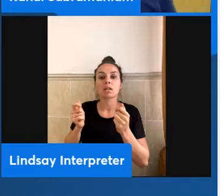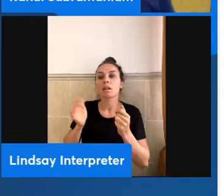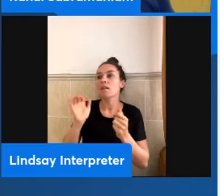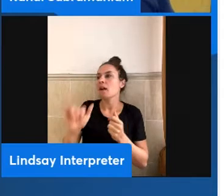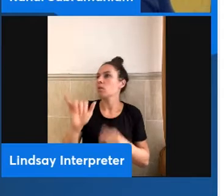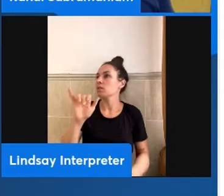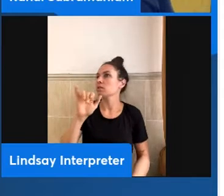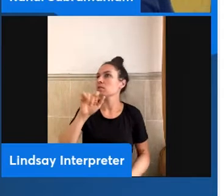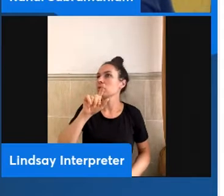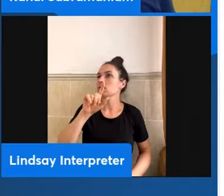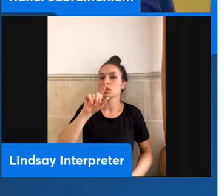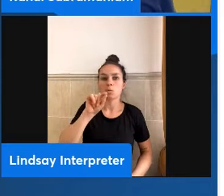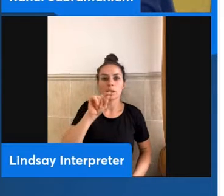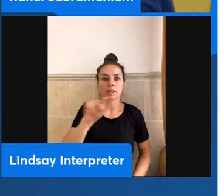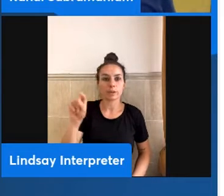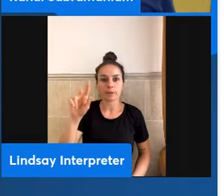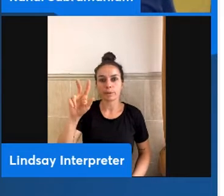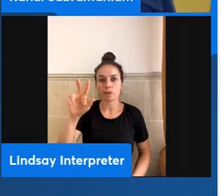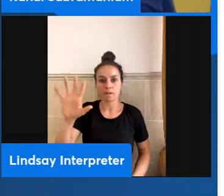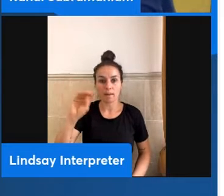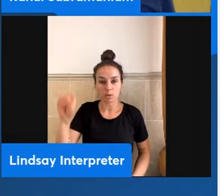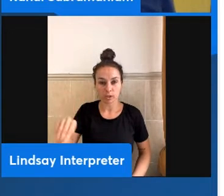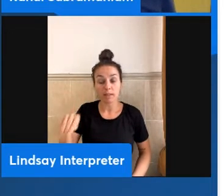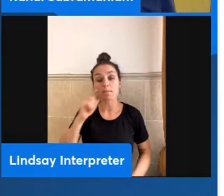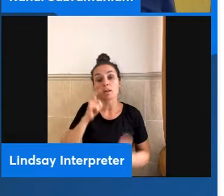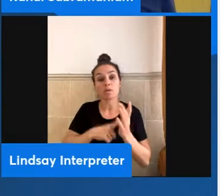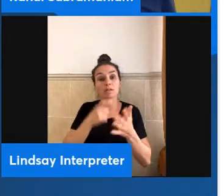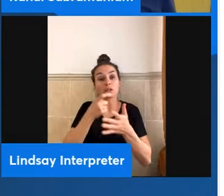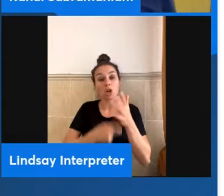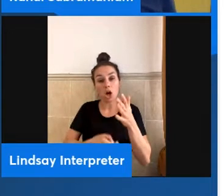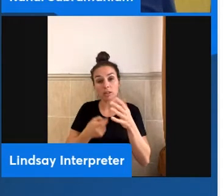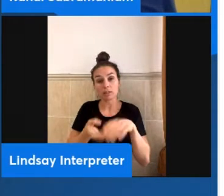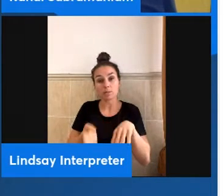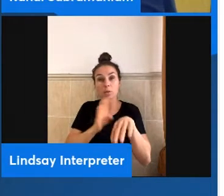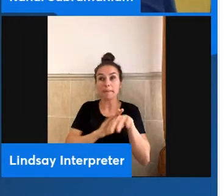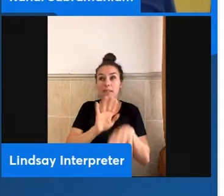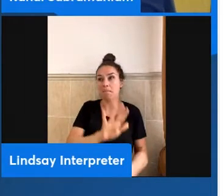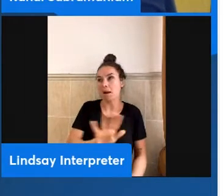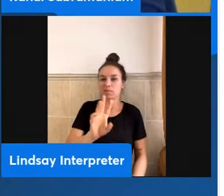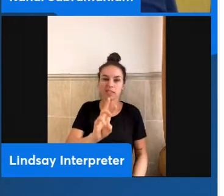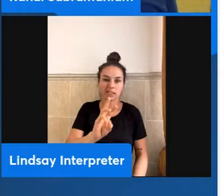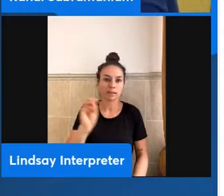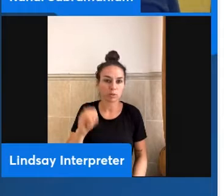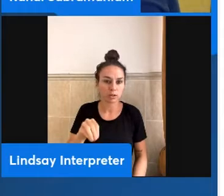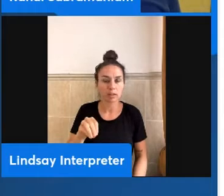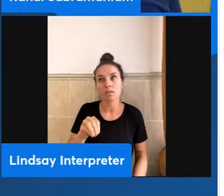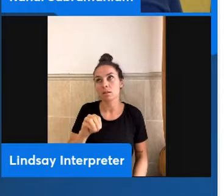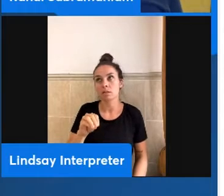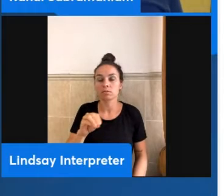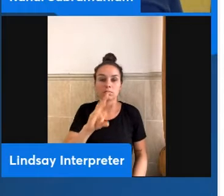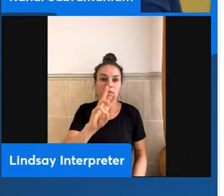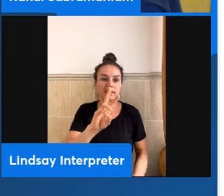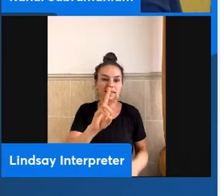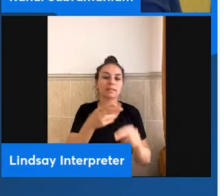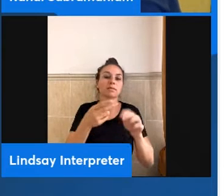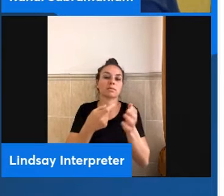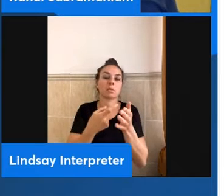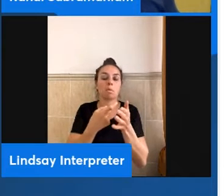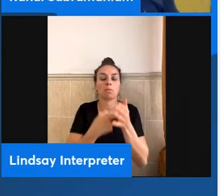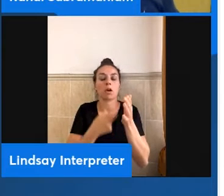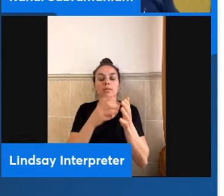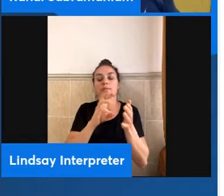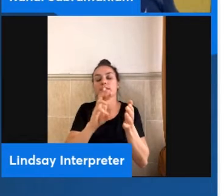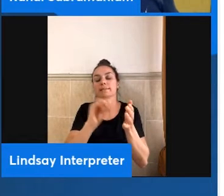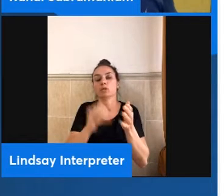to 35%, whereas the cost improvement is about 6%, 6% increase. So